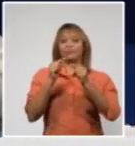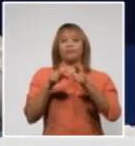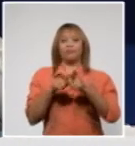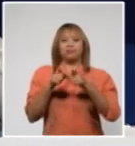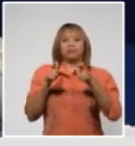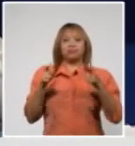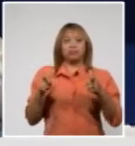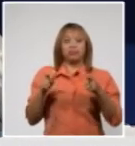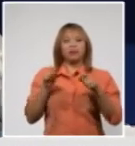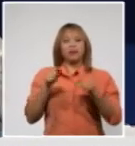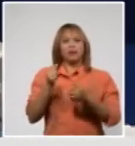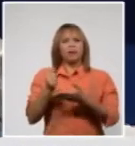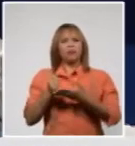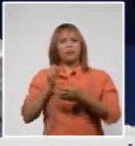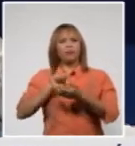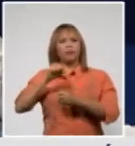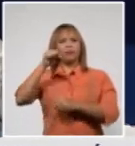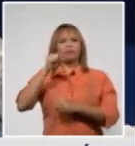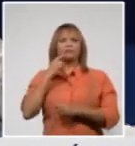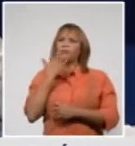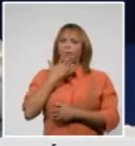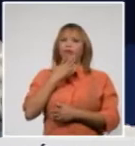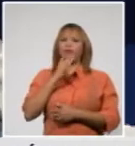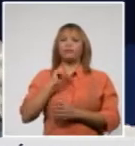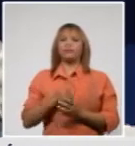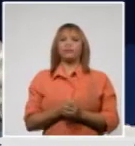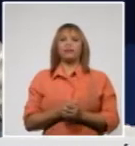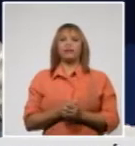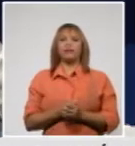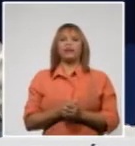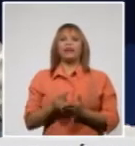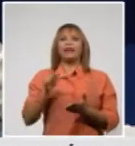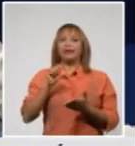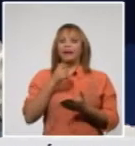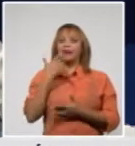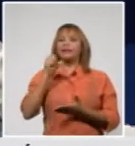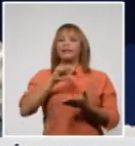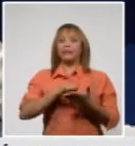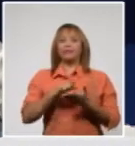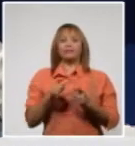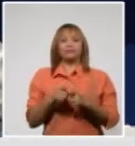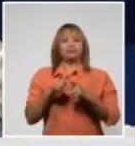4,054 people died of the virus for a total of